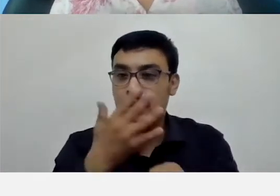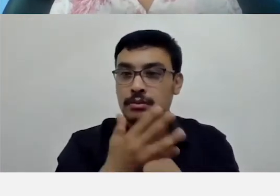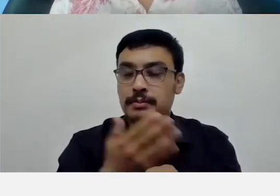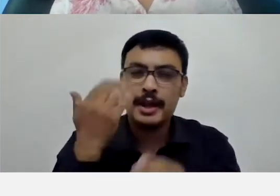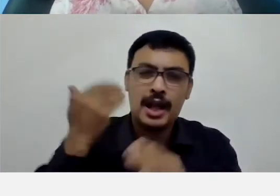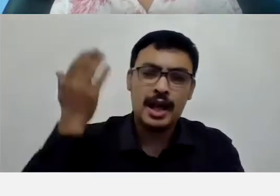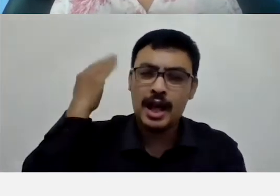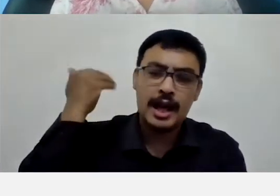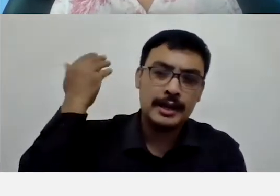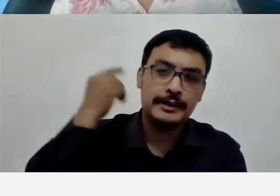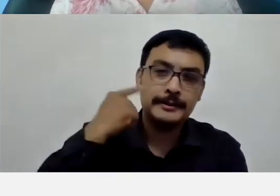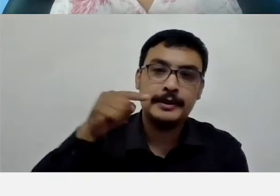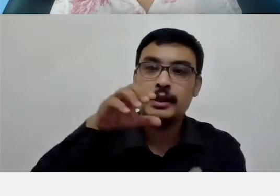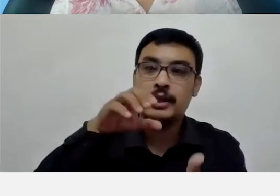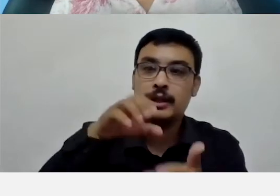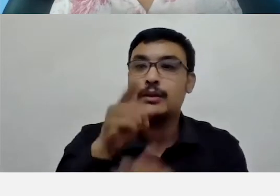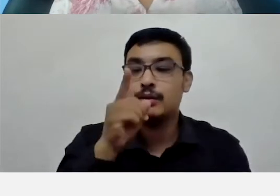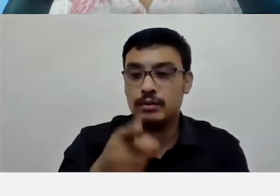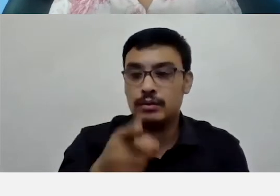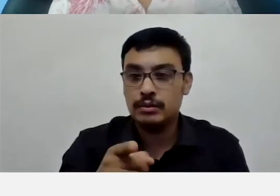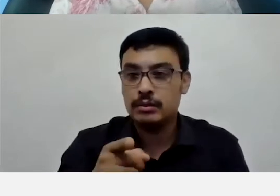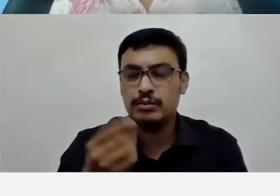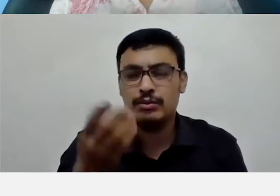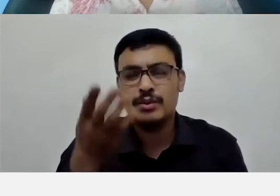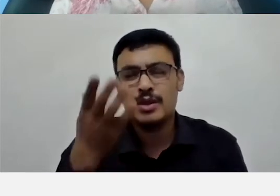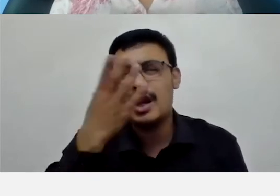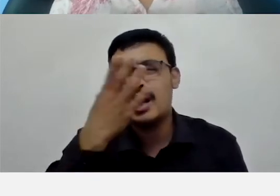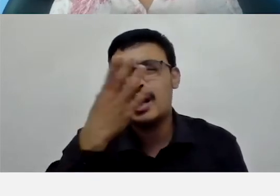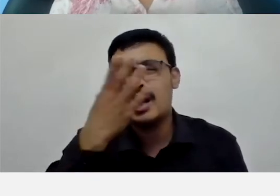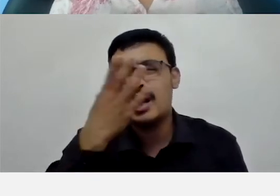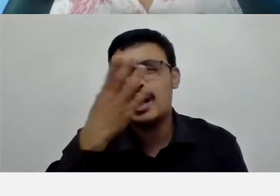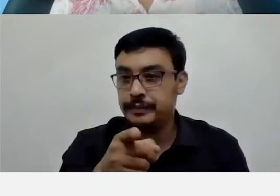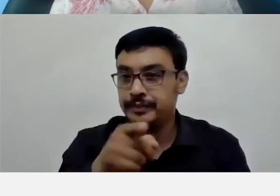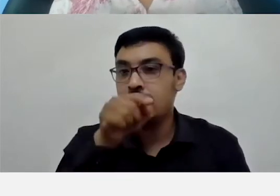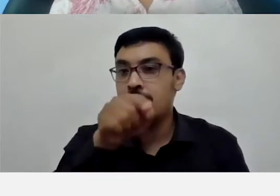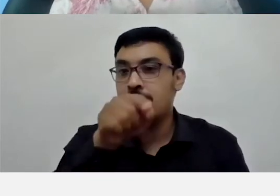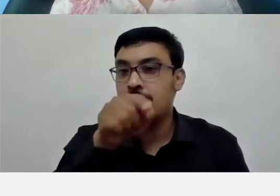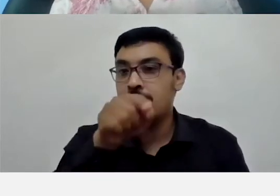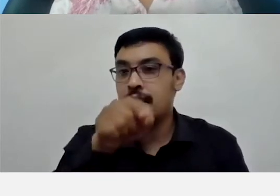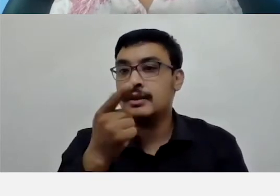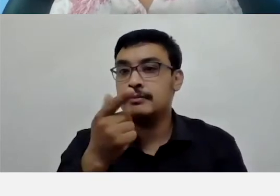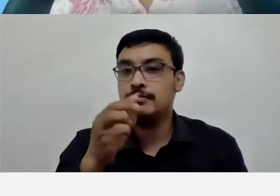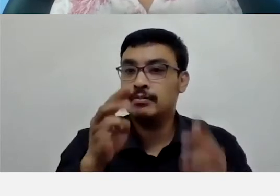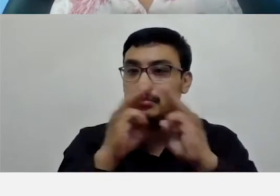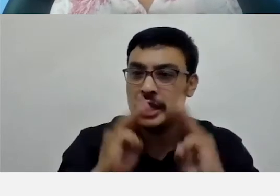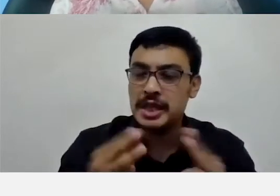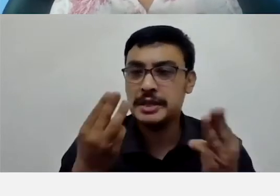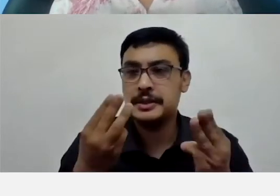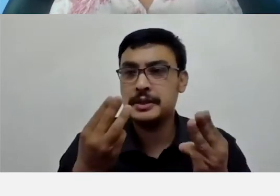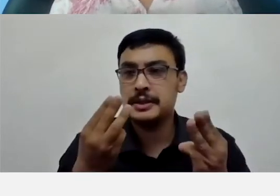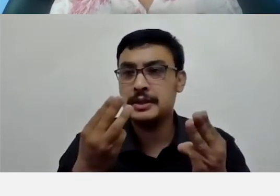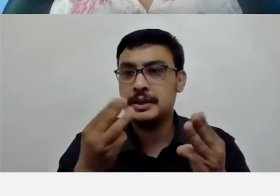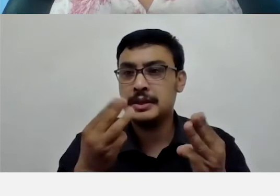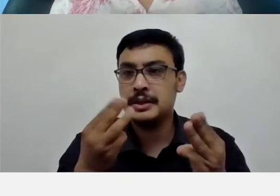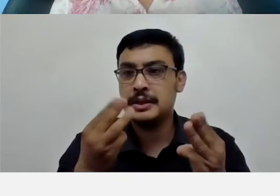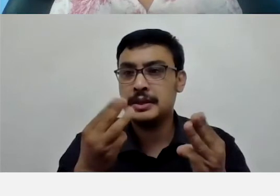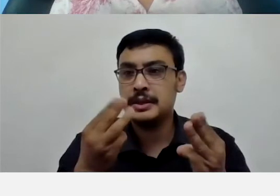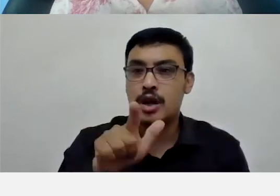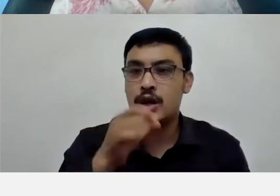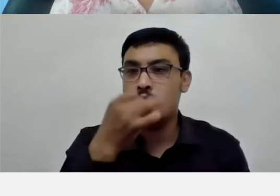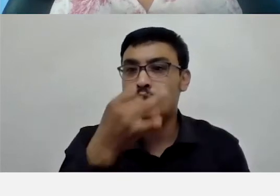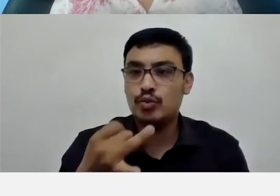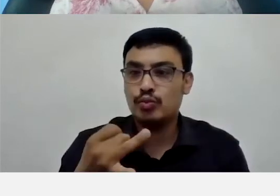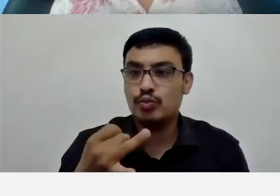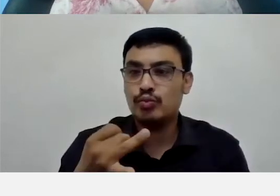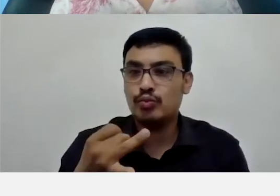place. It's a oldest place where you can find the monument from 17th centuries. Most of the monuments